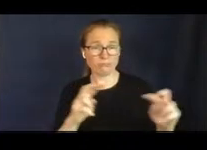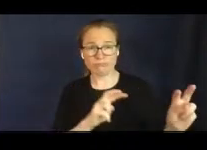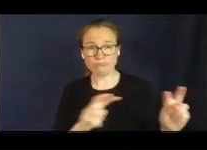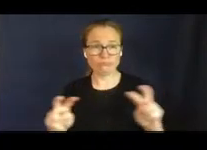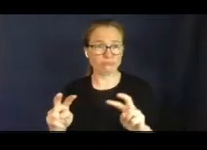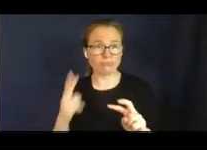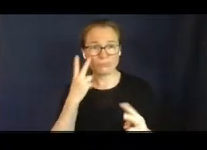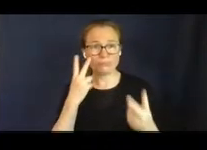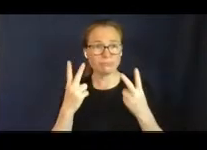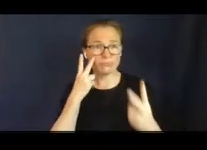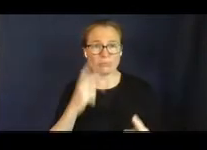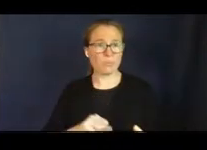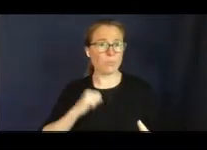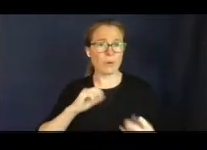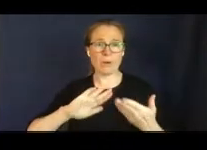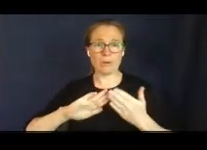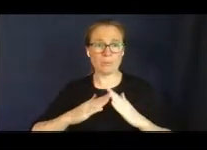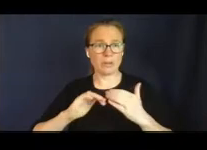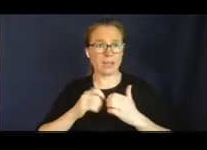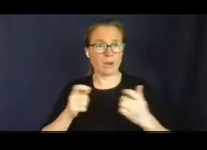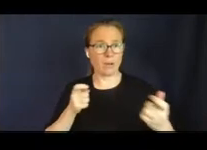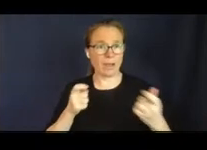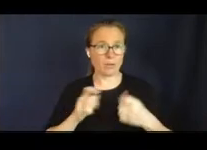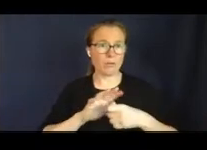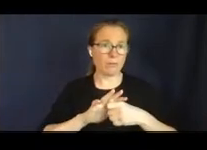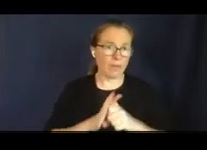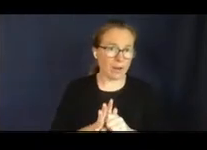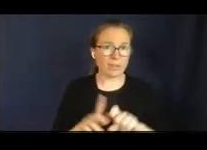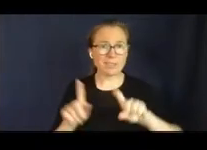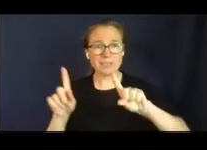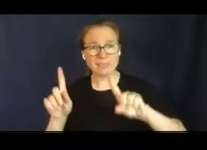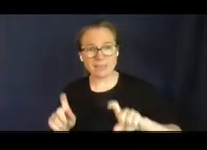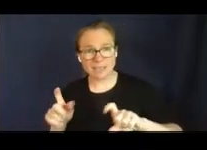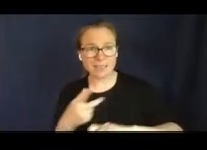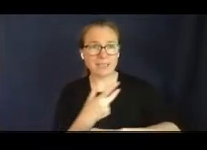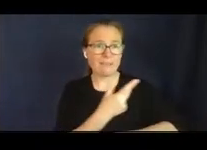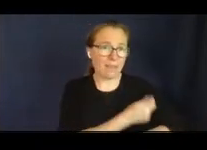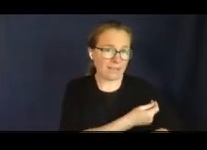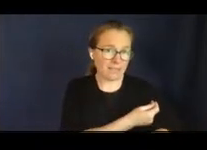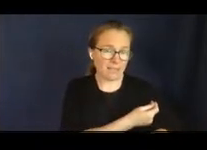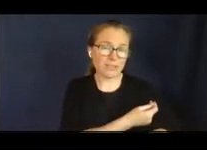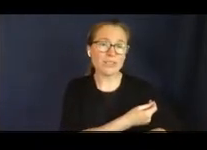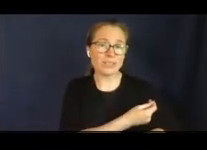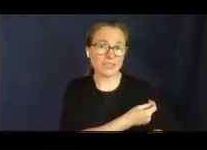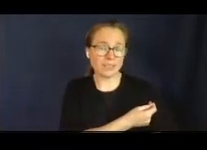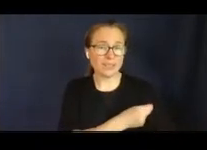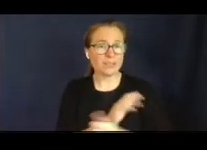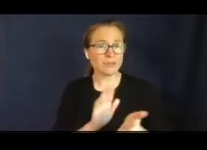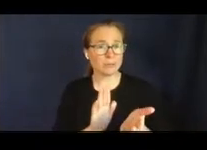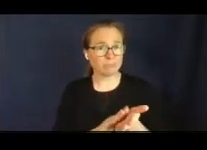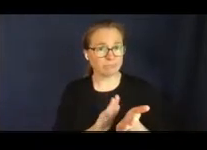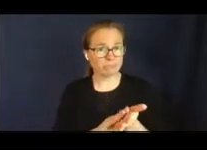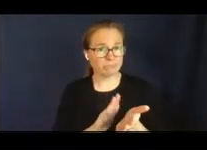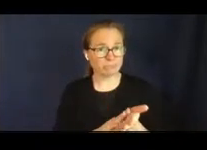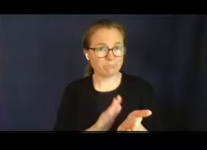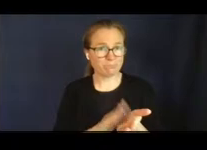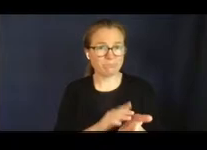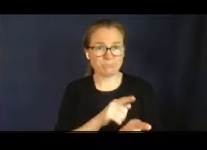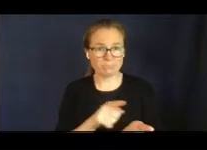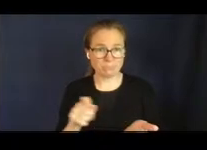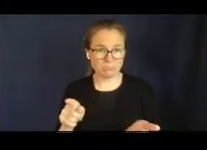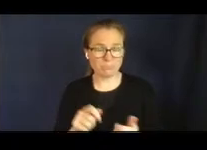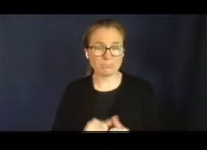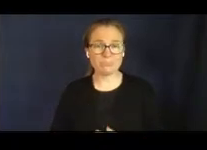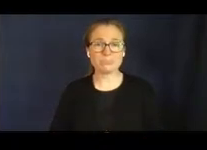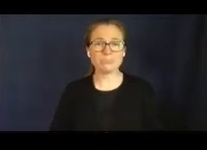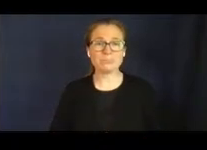virus and the vaccination and the testing and all the things that we've done. So all kudos to the university community. Wildfires,